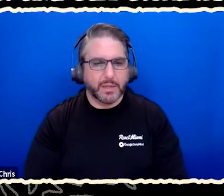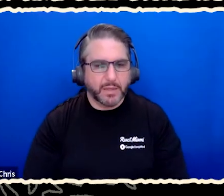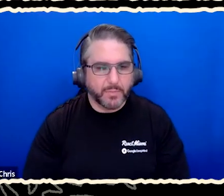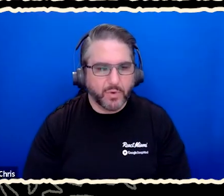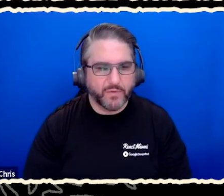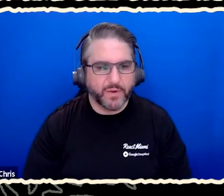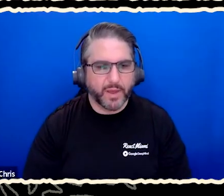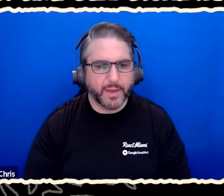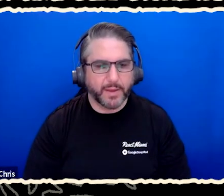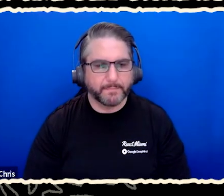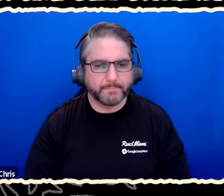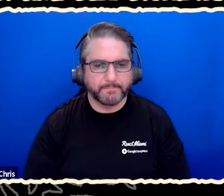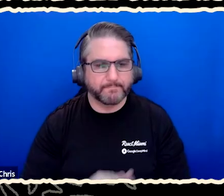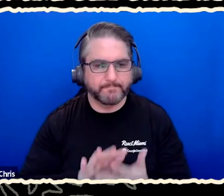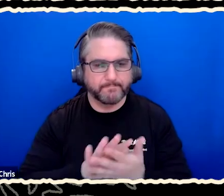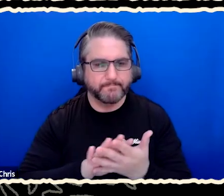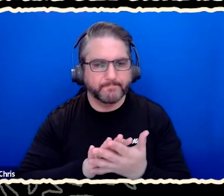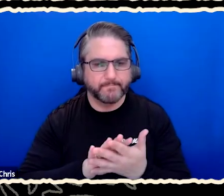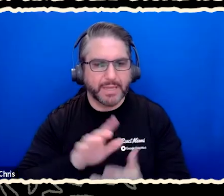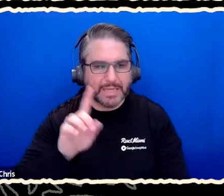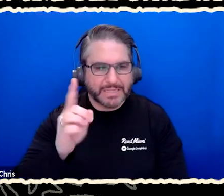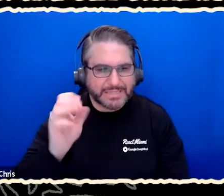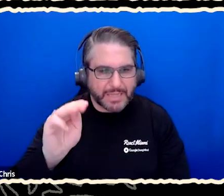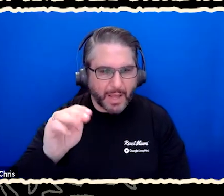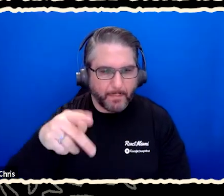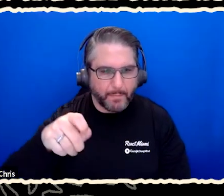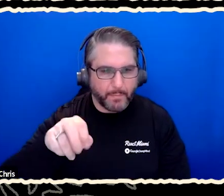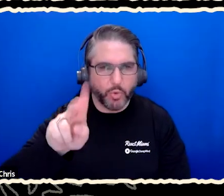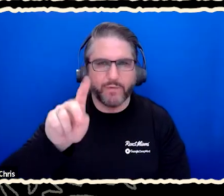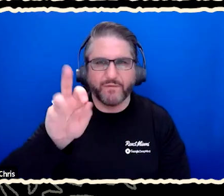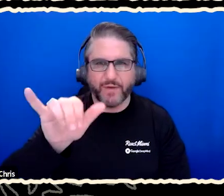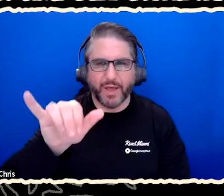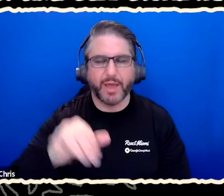solutions, there's lots of tools. So never write